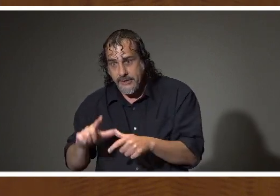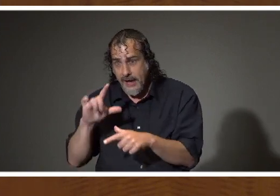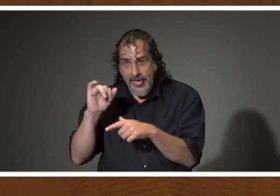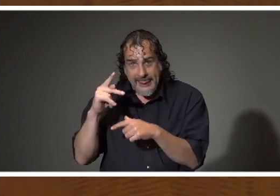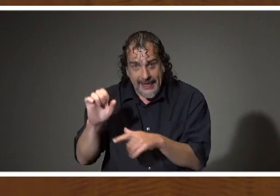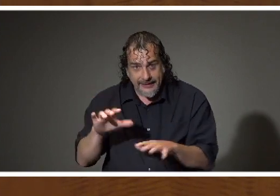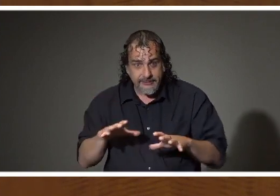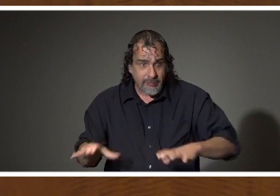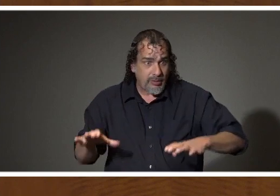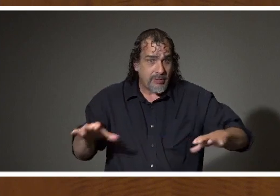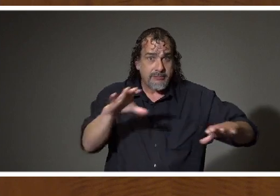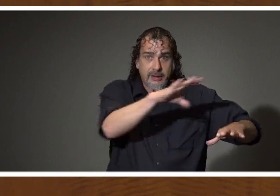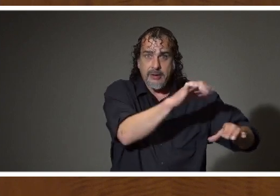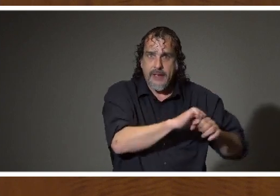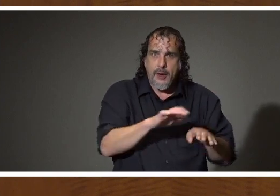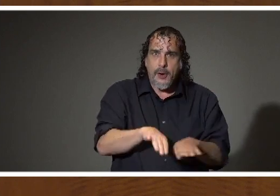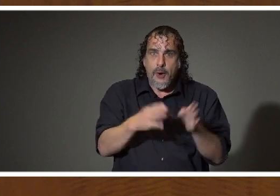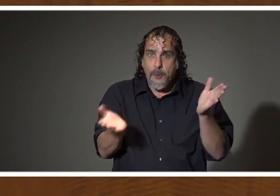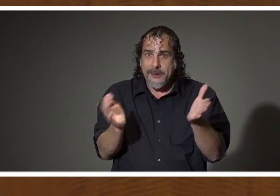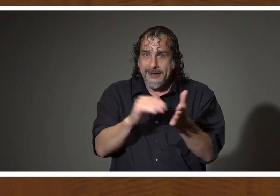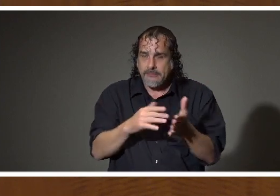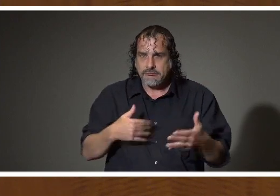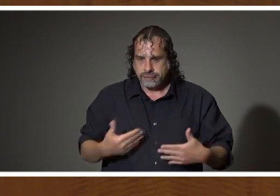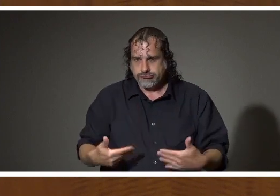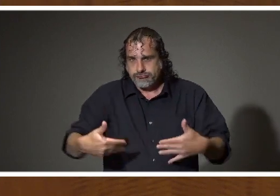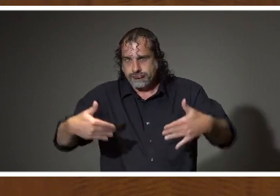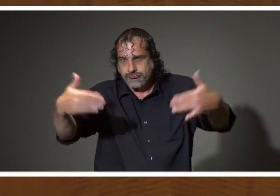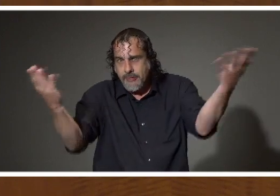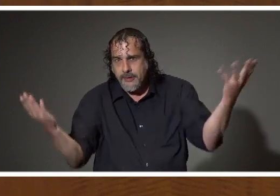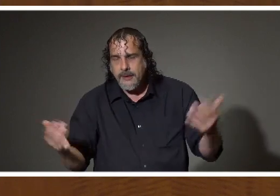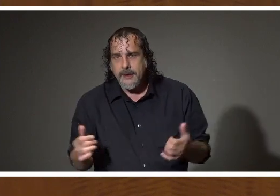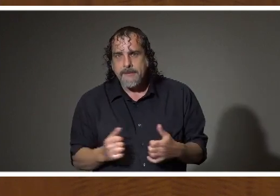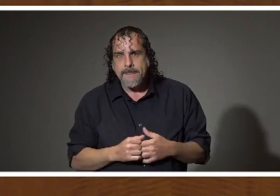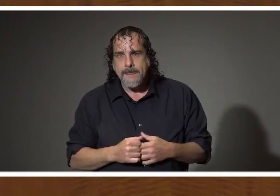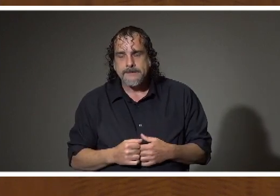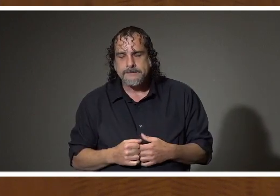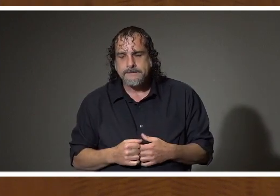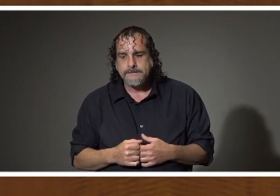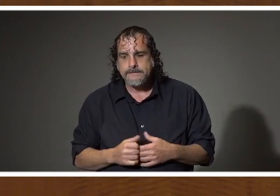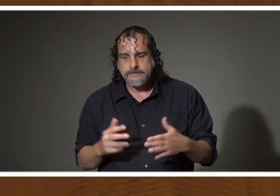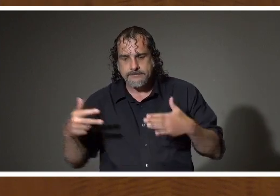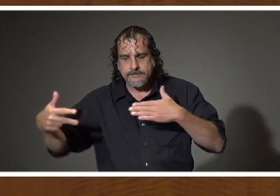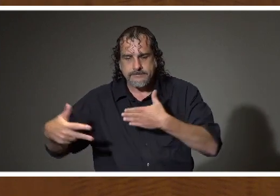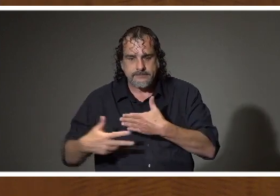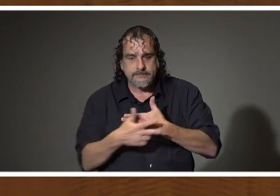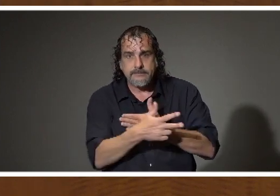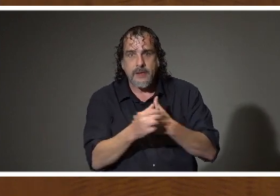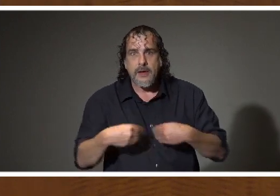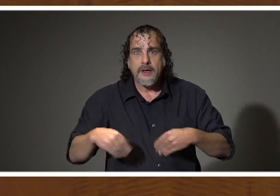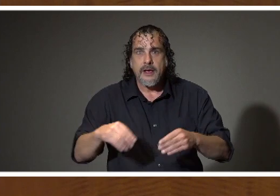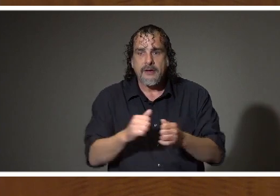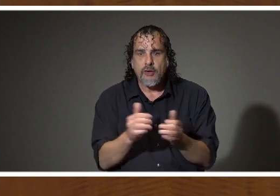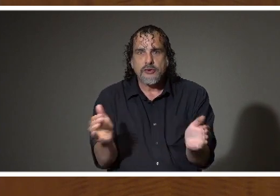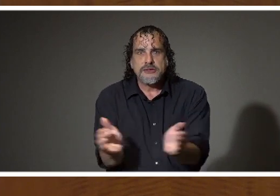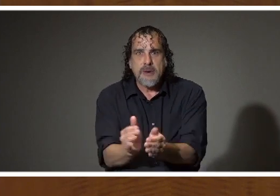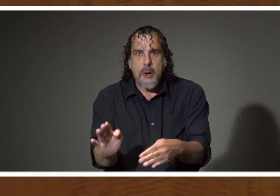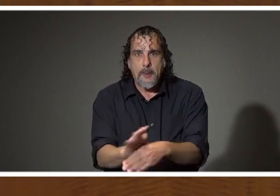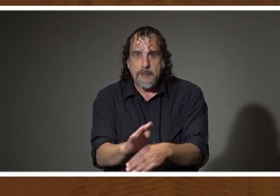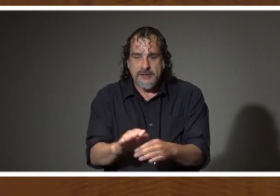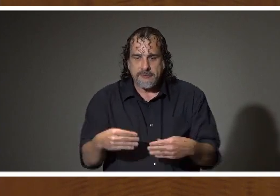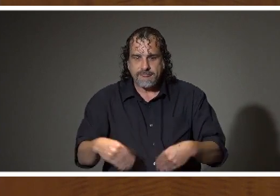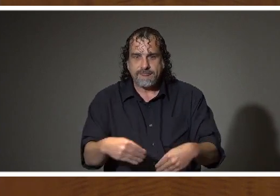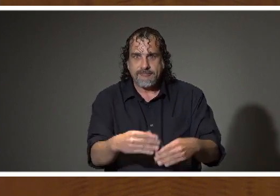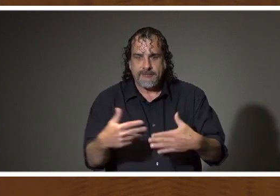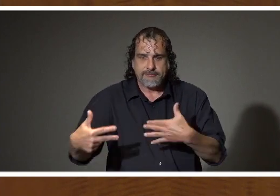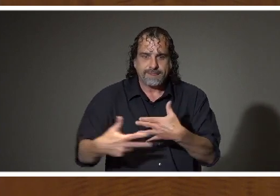lakes for those who were responsible and wanted to do so, and also by allowing curbside sales for small business owners throughout the